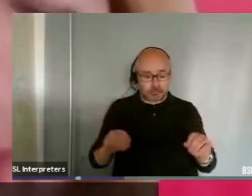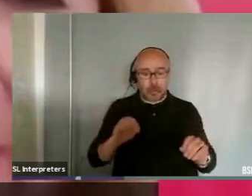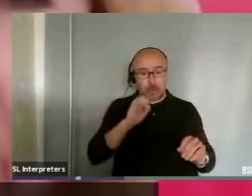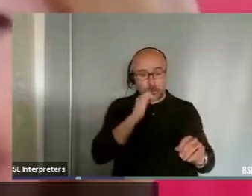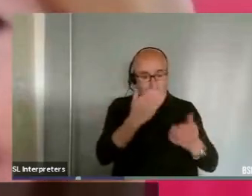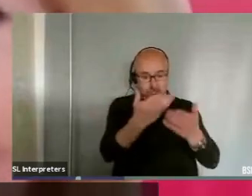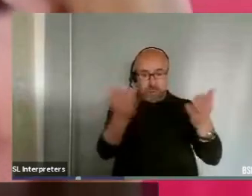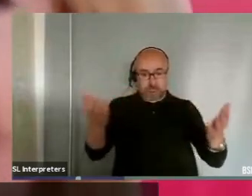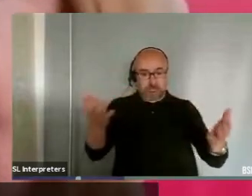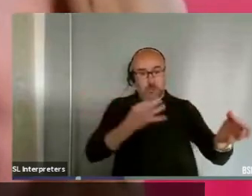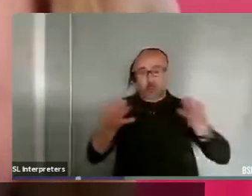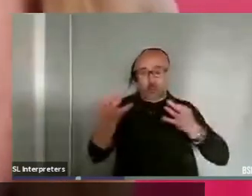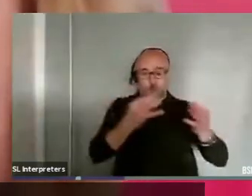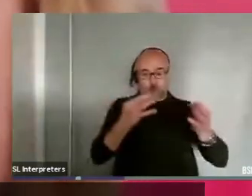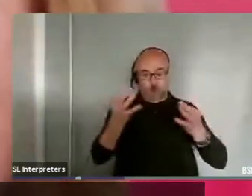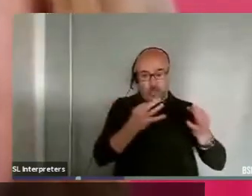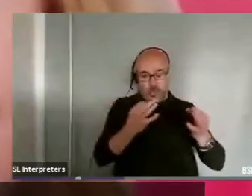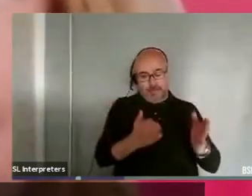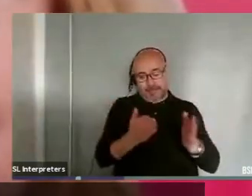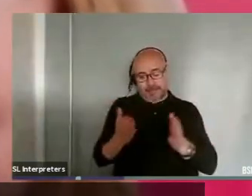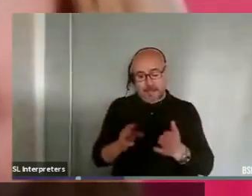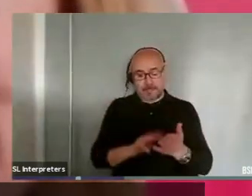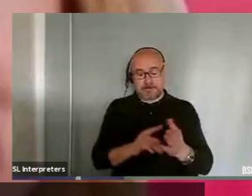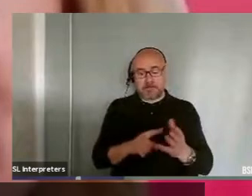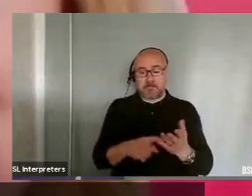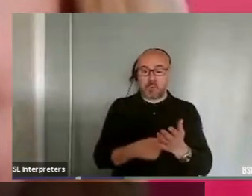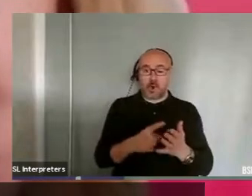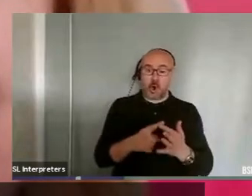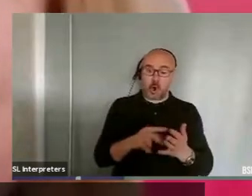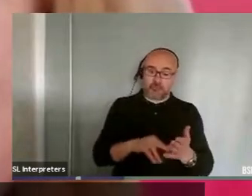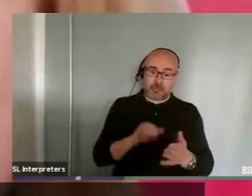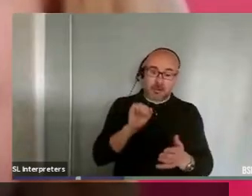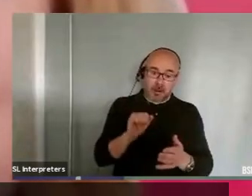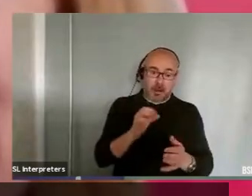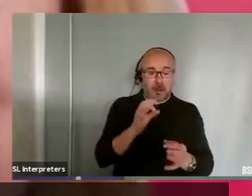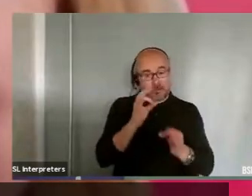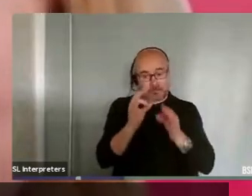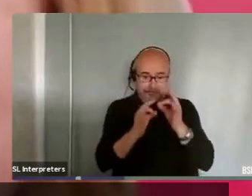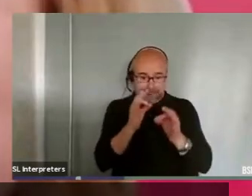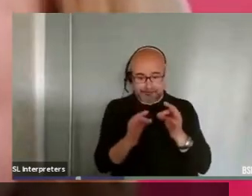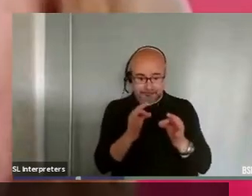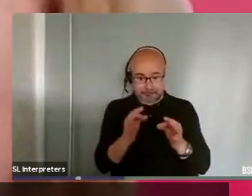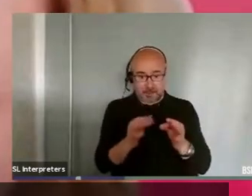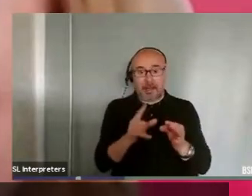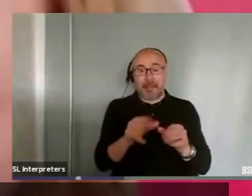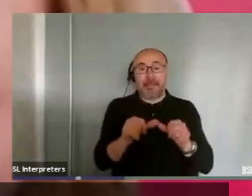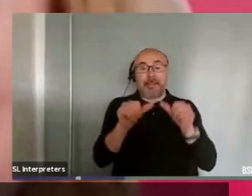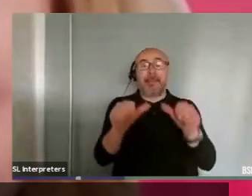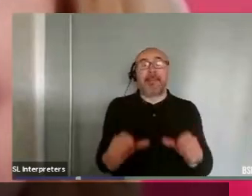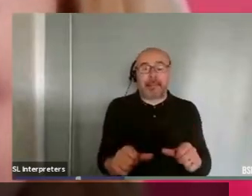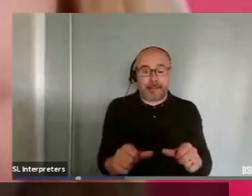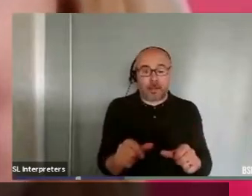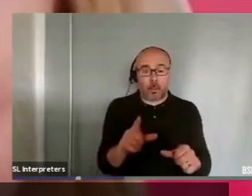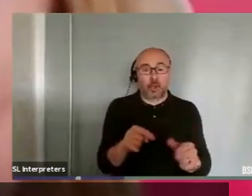to any questions on her talk, and then we can have a little bit of a general conversation. Then I'm going to invite Tommy back in